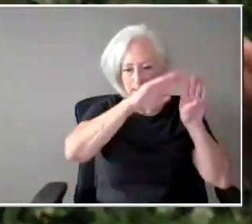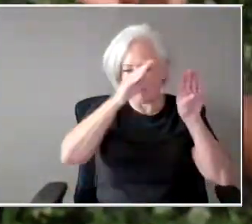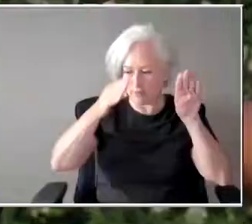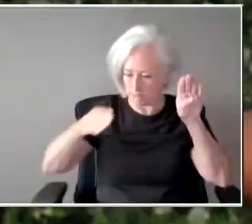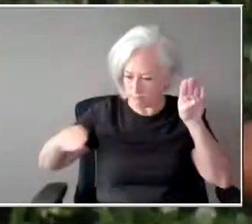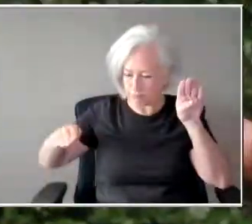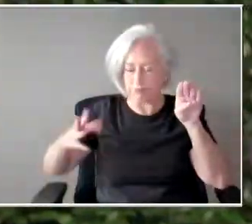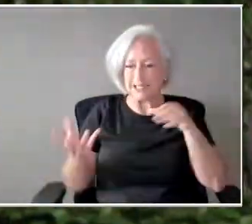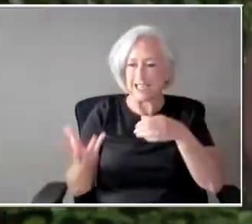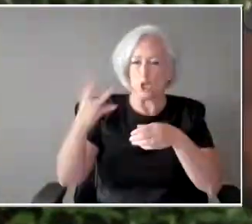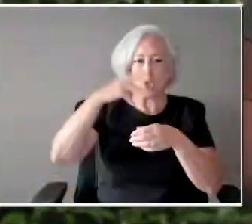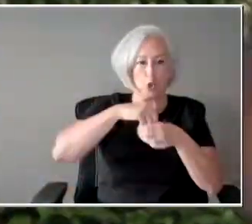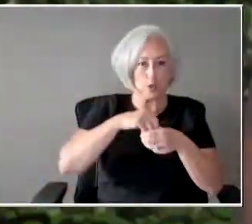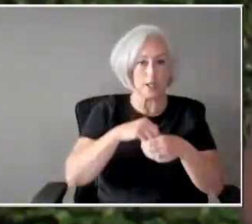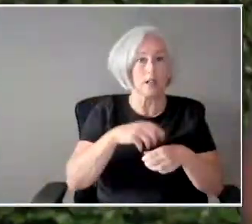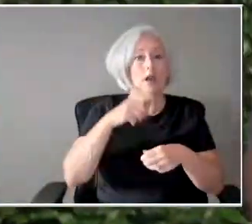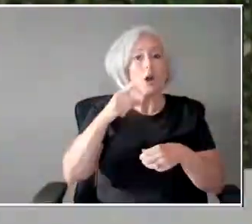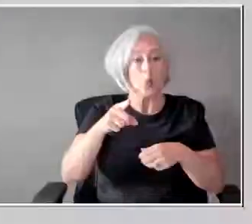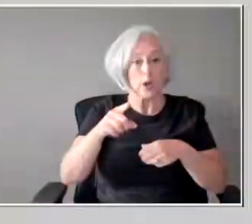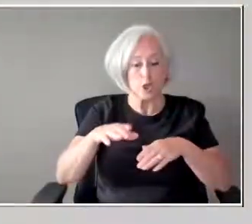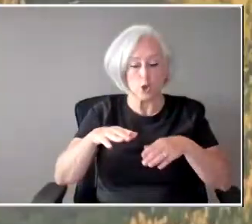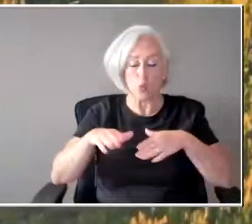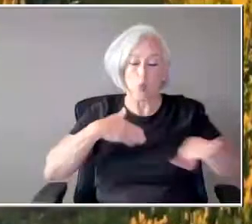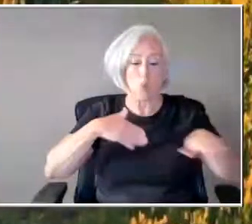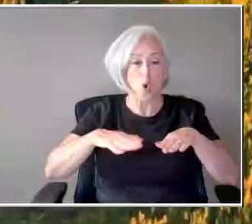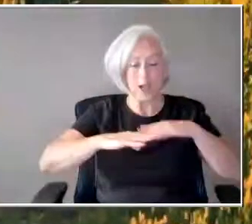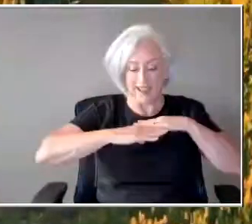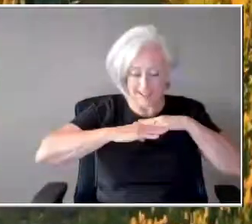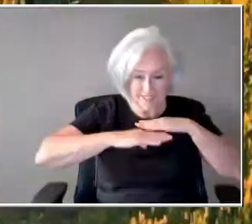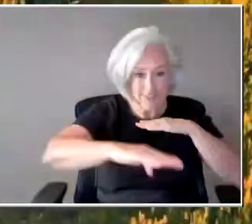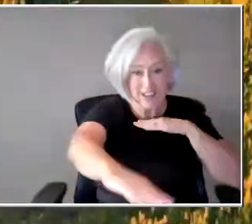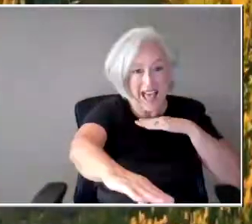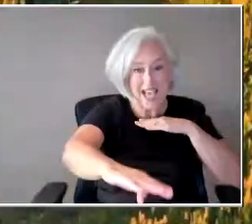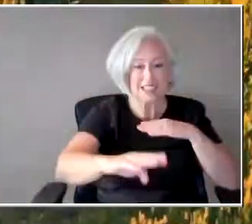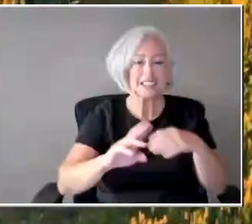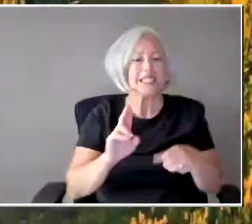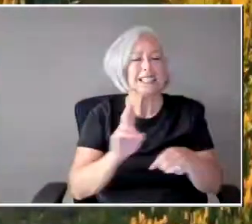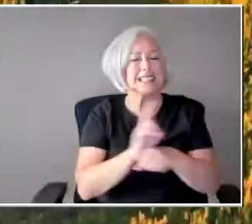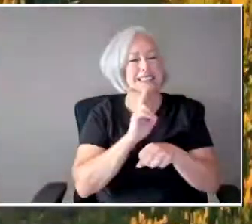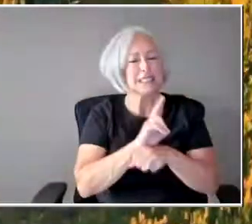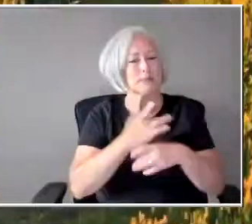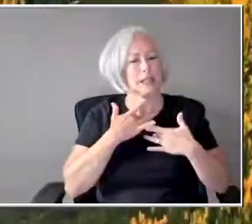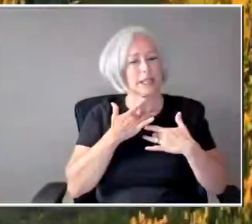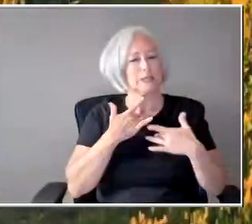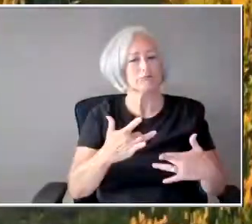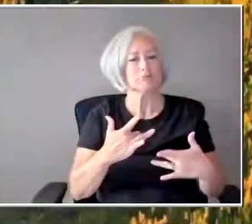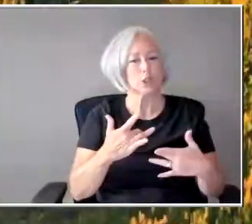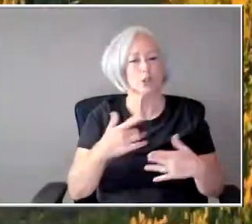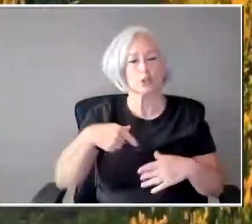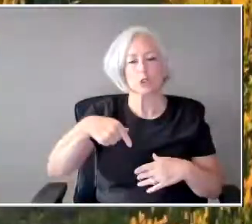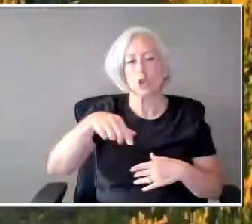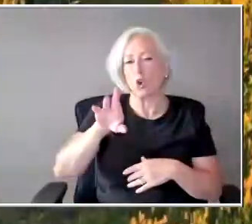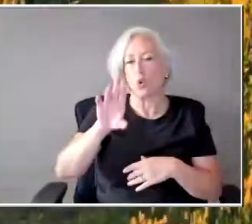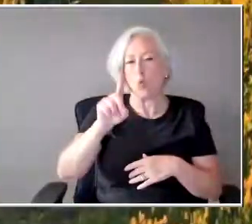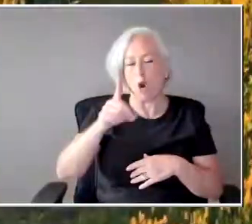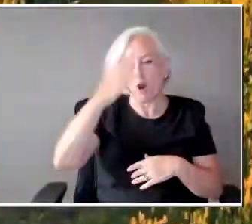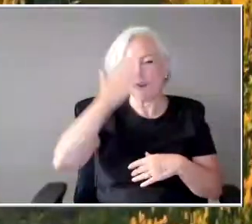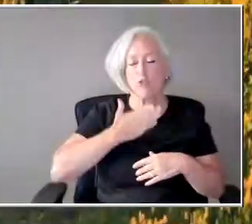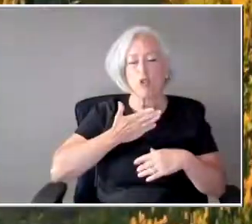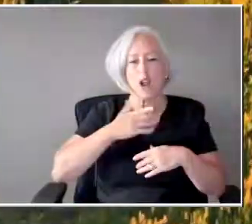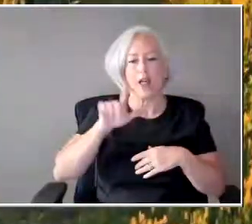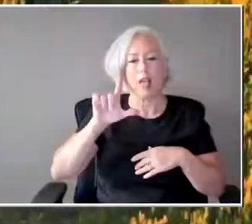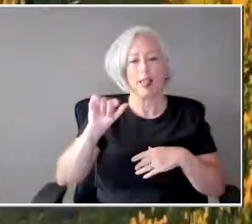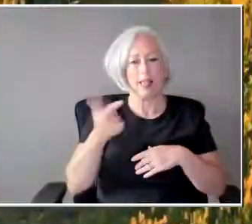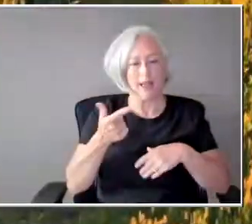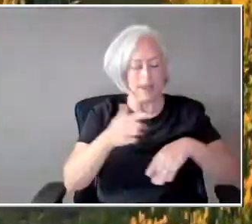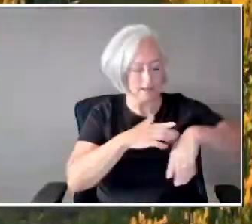mentioned, when you're walking in flat ground, you're usually going to be using your quads primarily, and not as many muscles need to be active whenever you're walking in flat ground. As soon